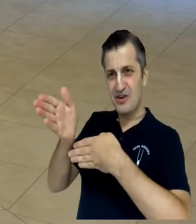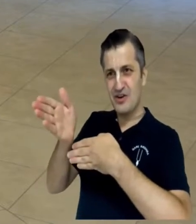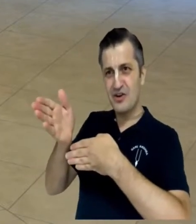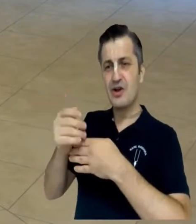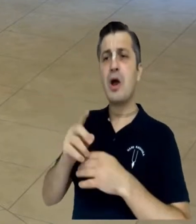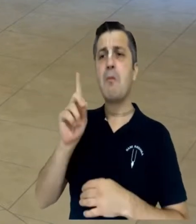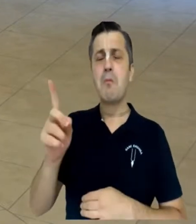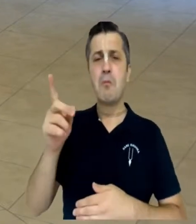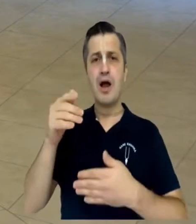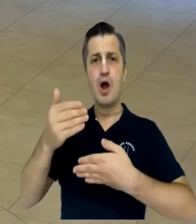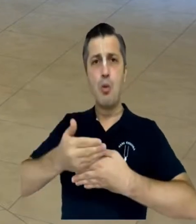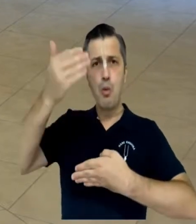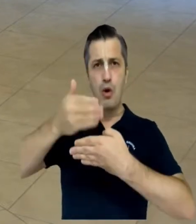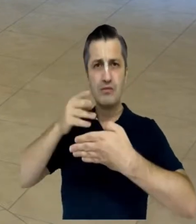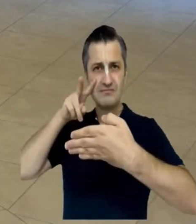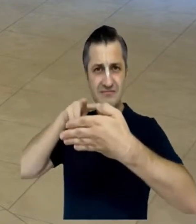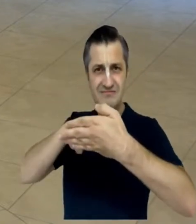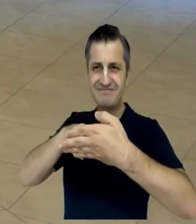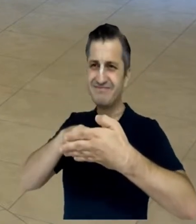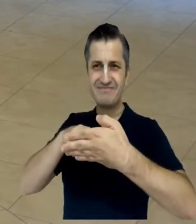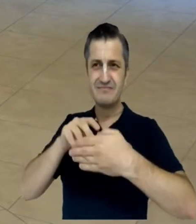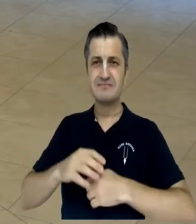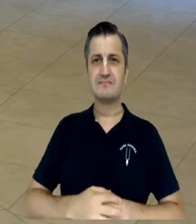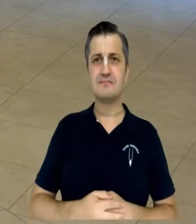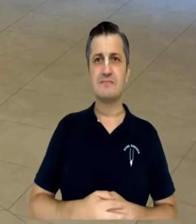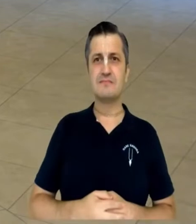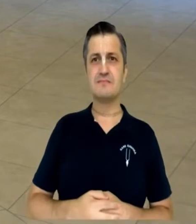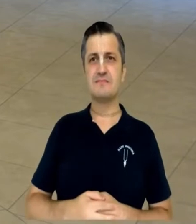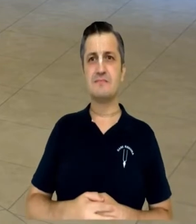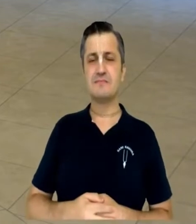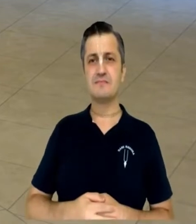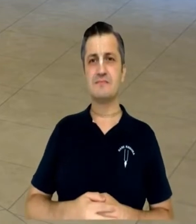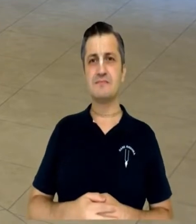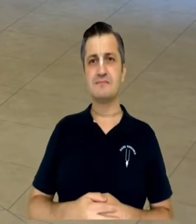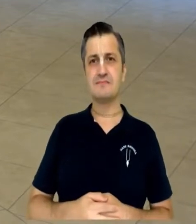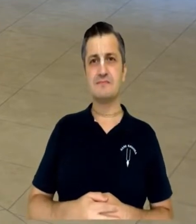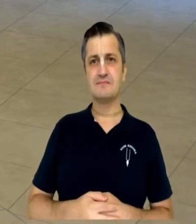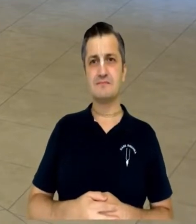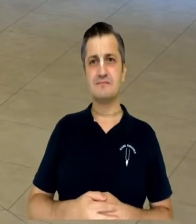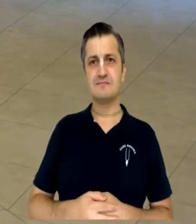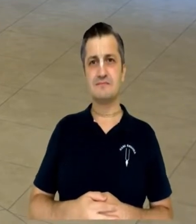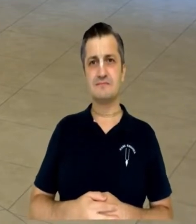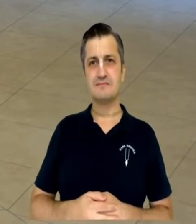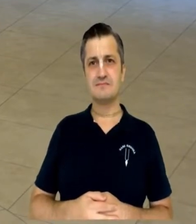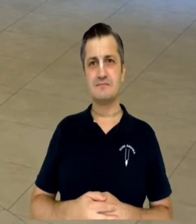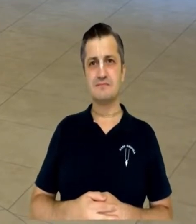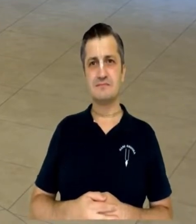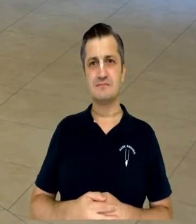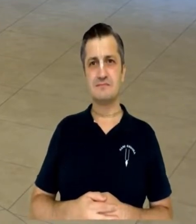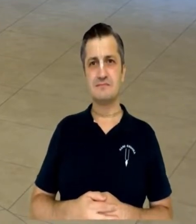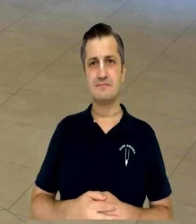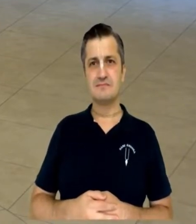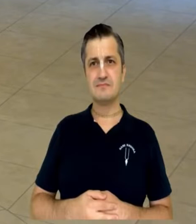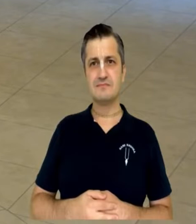plate, and you see like something like yellowish on that plate, and then you're thinking like, okay, what could that be? I'm not sure what it is entirely.